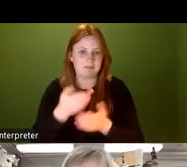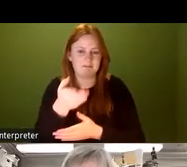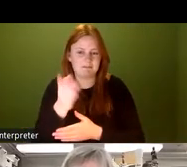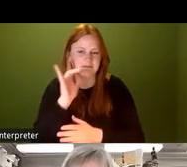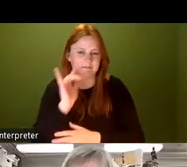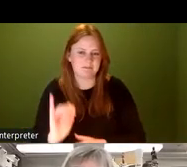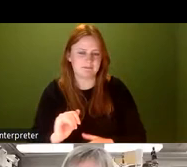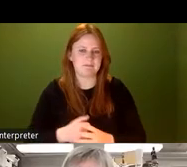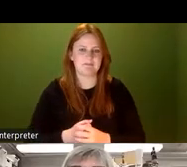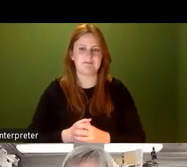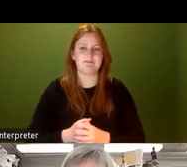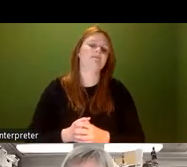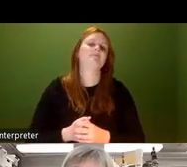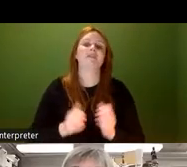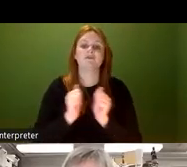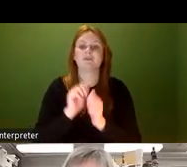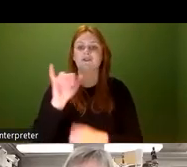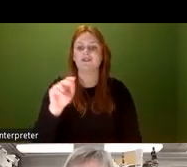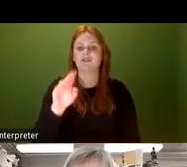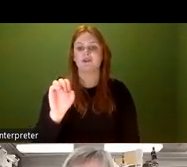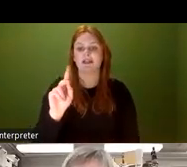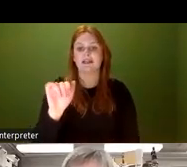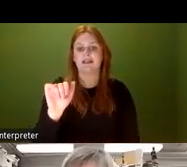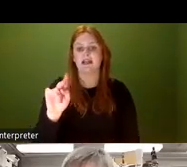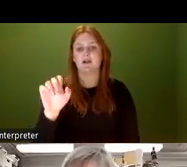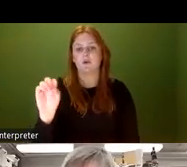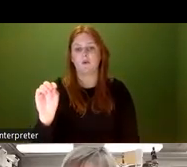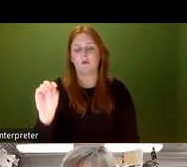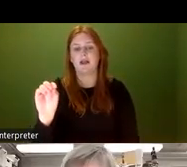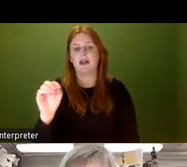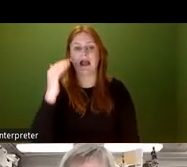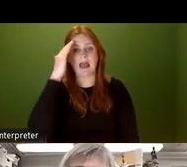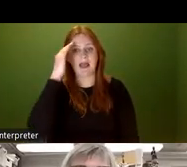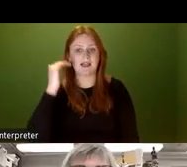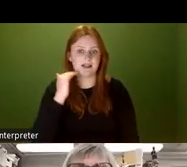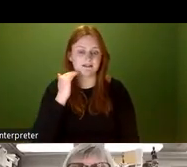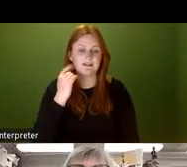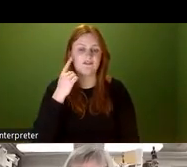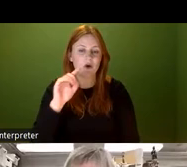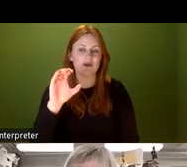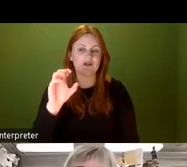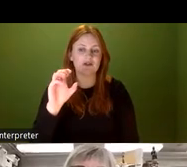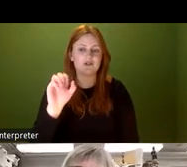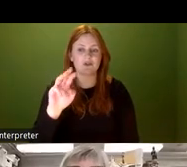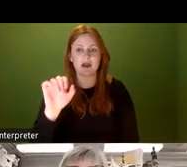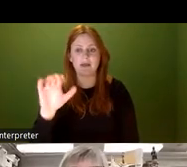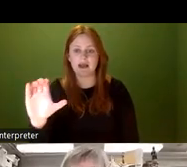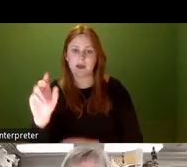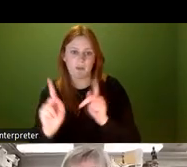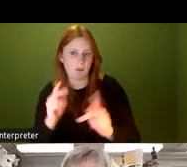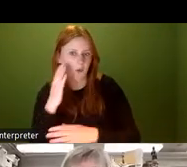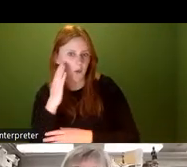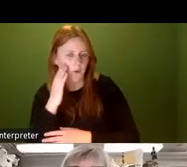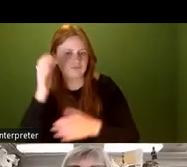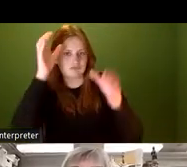June Kaneko Head. For the ceramic types in the crowd, June Kaneko, of course, very, very